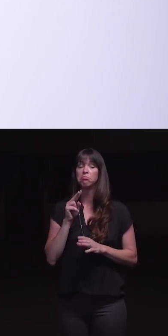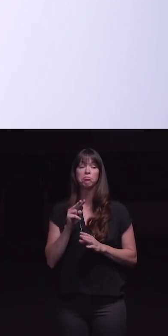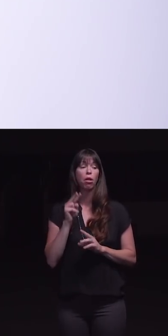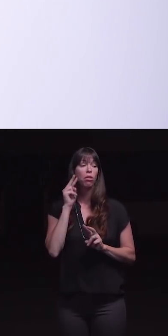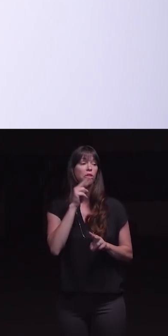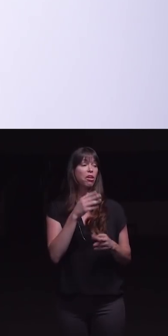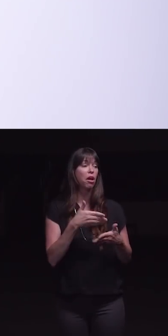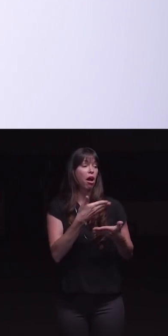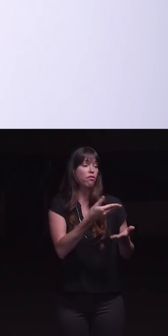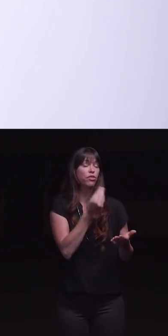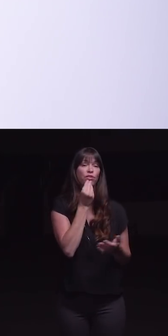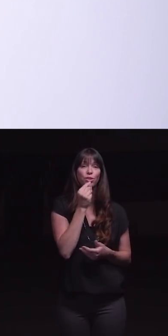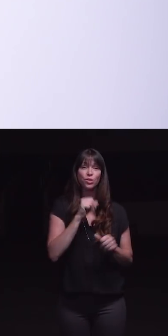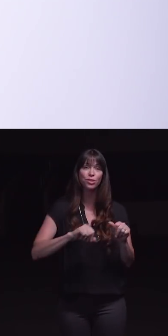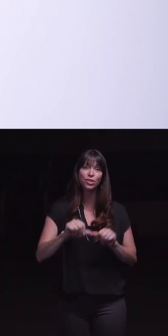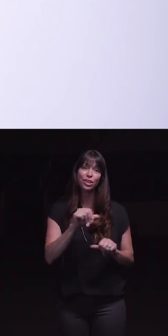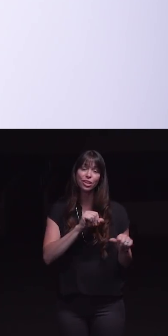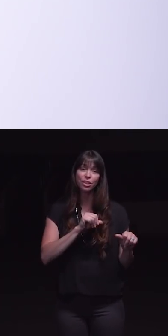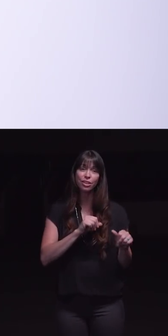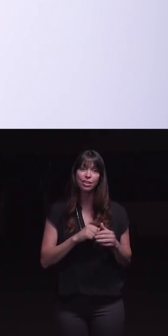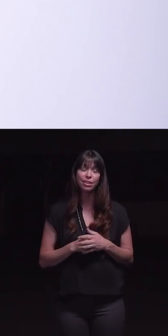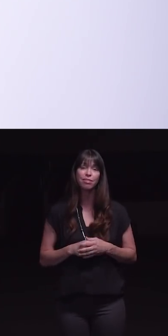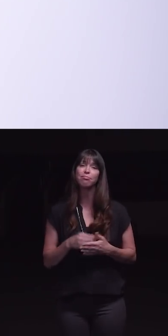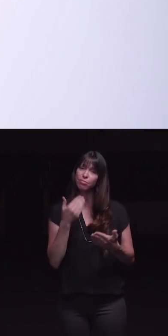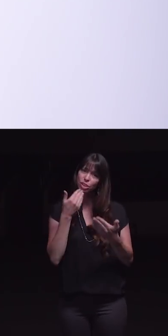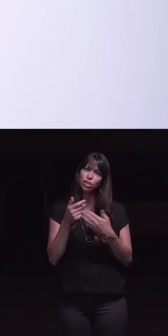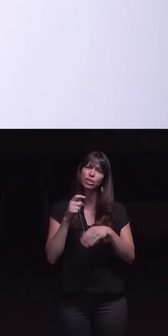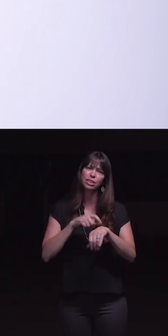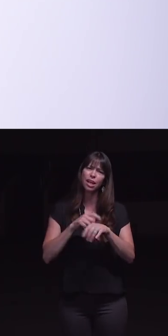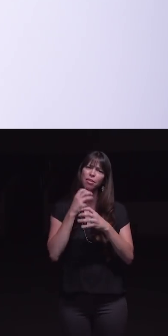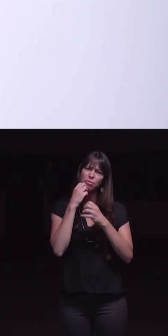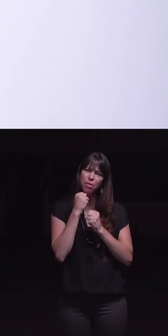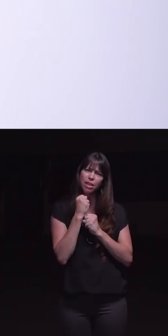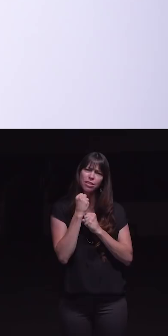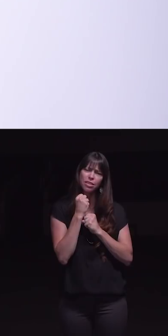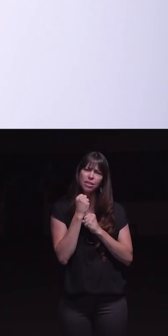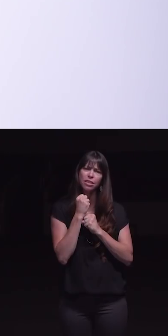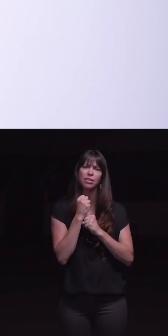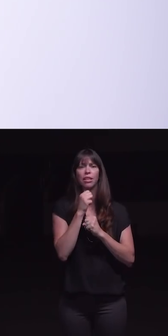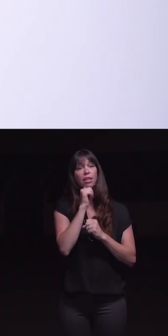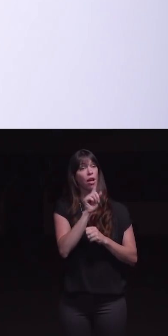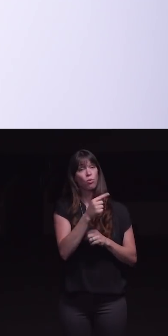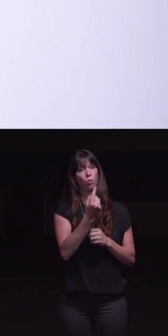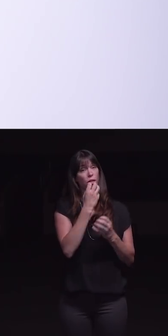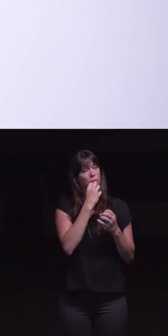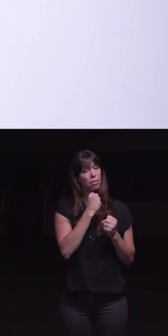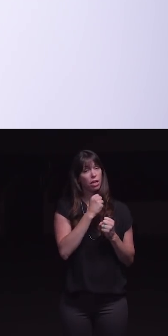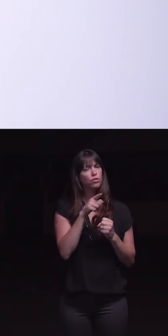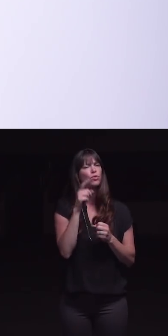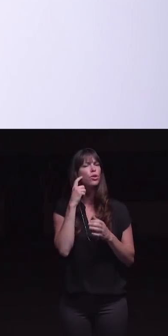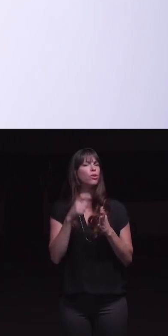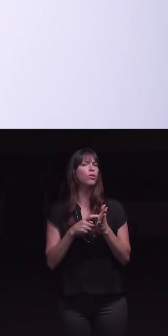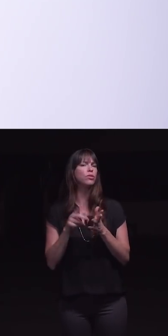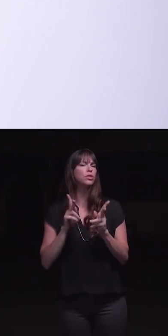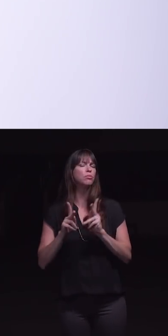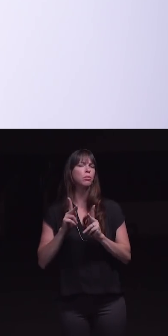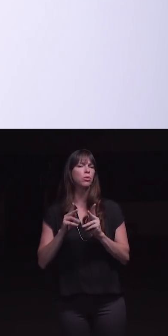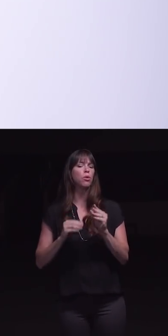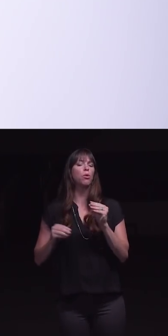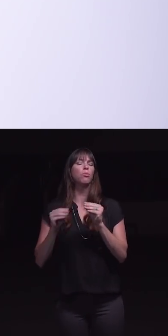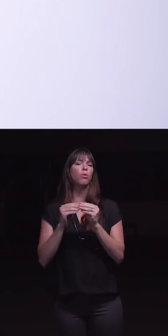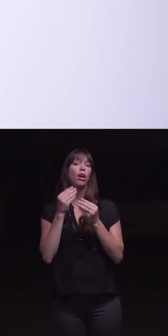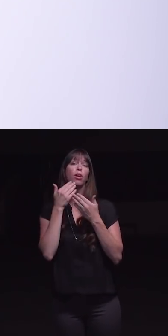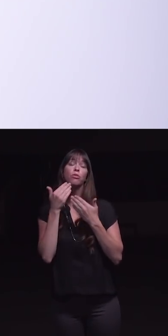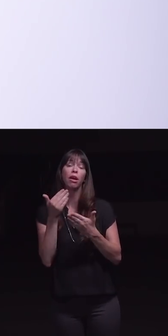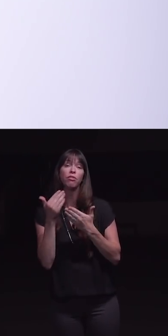over the fence. They're bringing food to one another. This is a good time for compassion. And not just compassion. Have you noticed that people are more